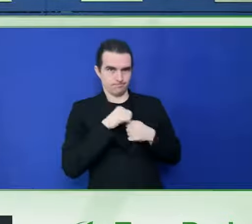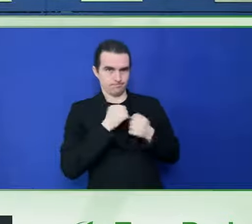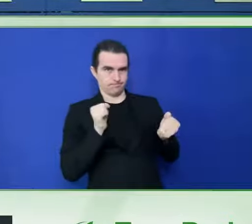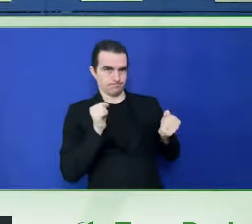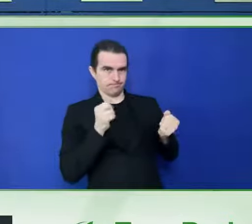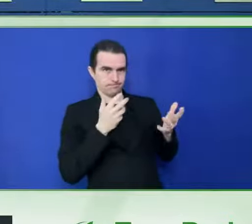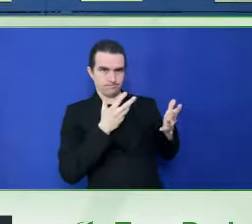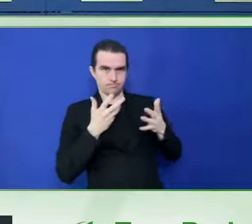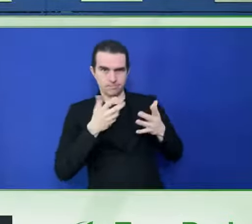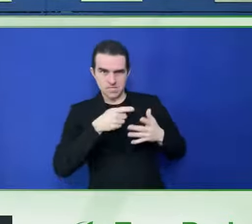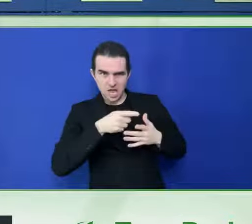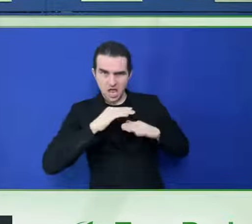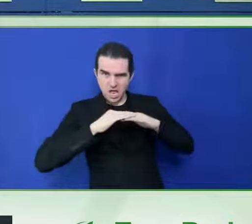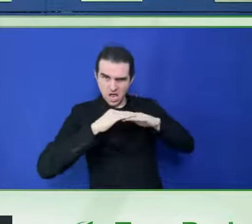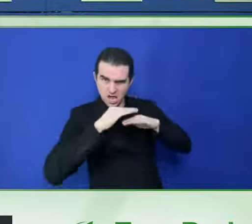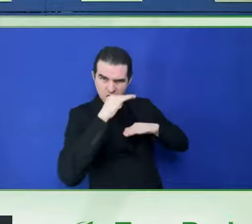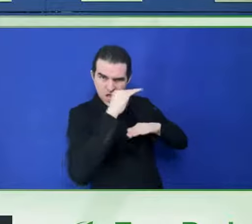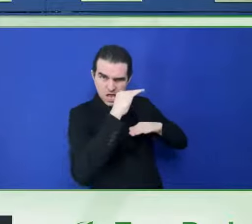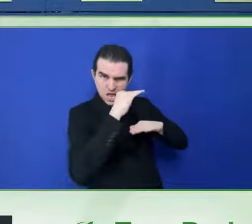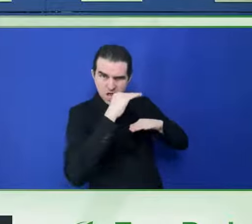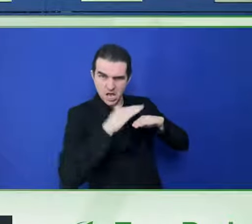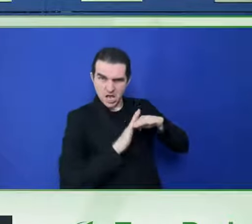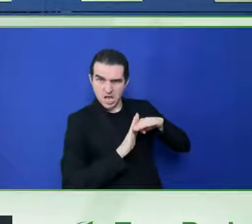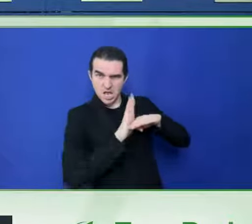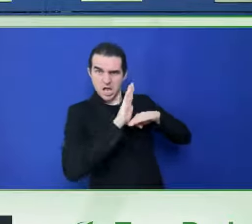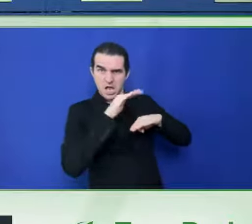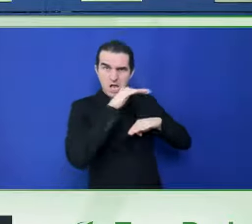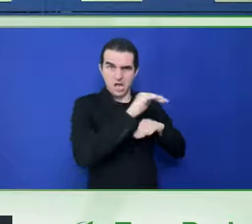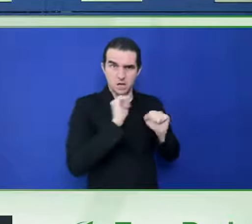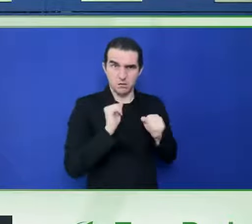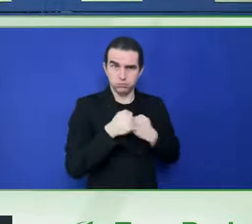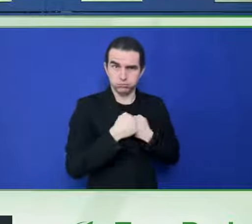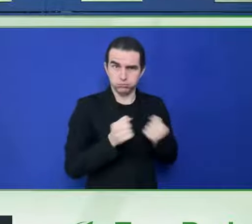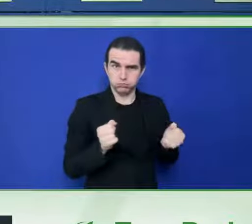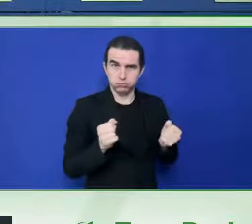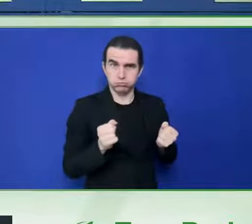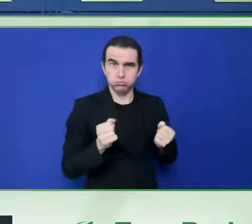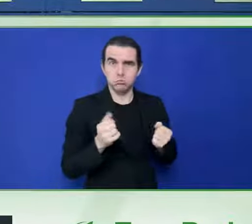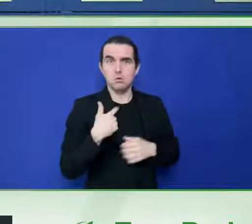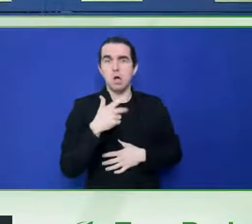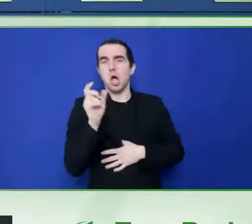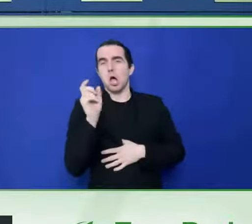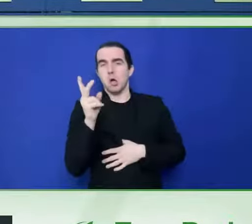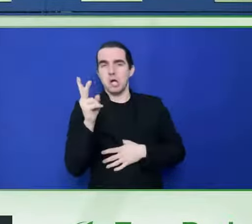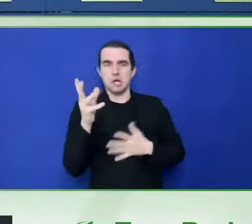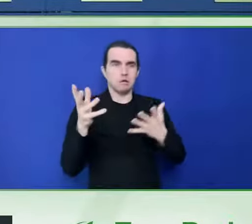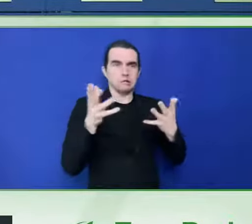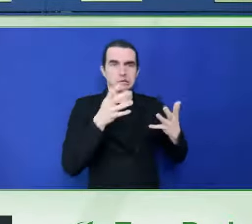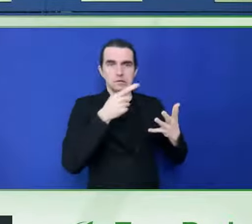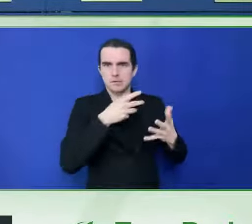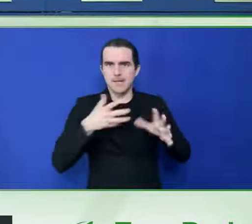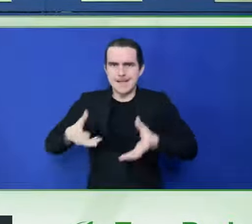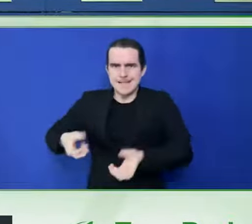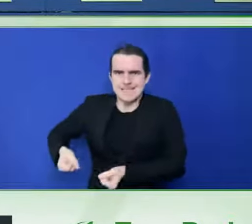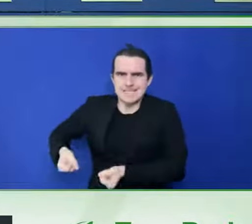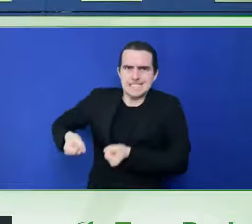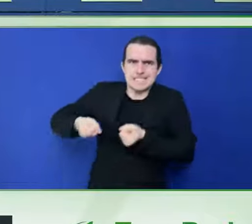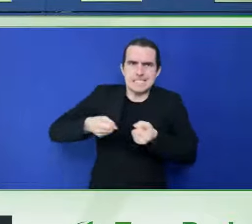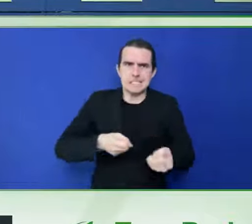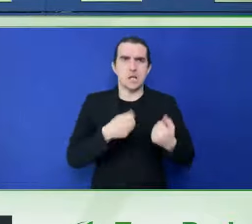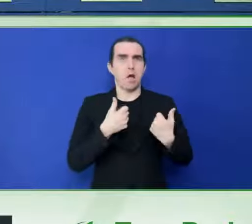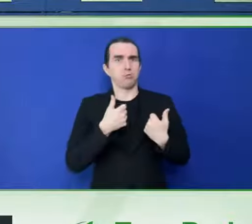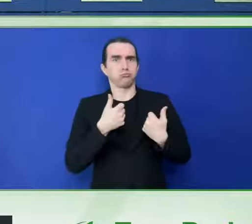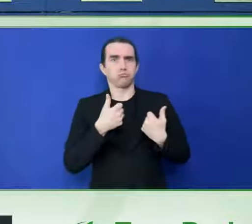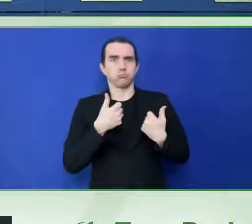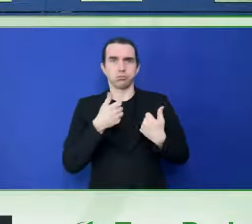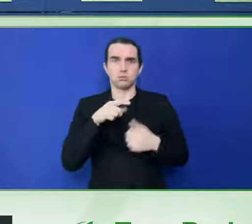distance, trying not to spill stuff down my front, which I do a lot. And then after drinking just a little